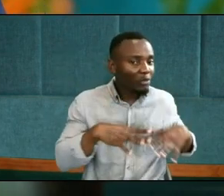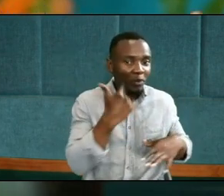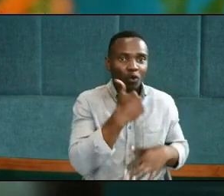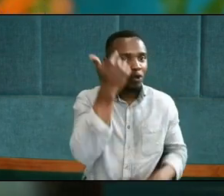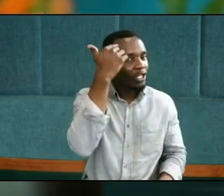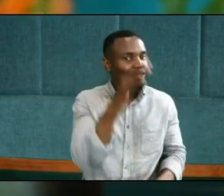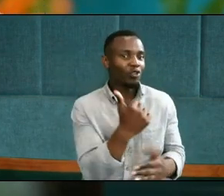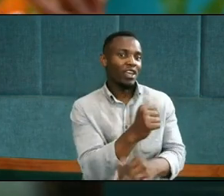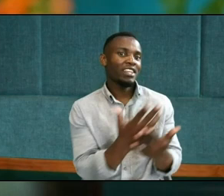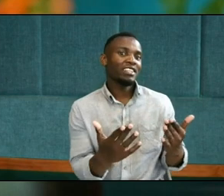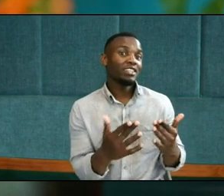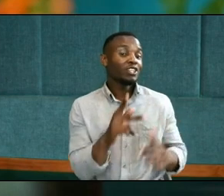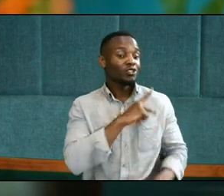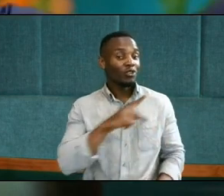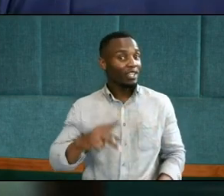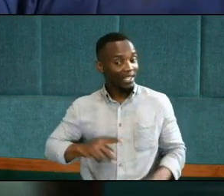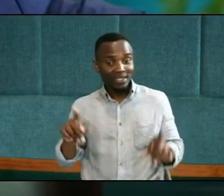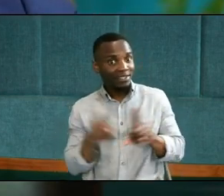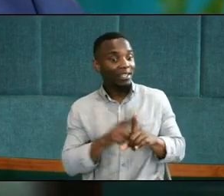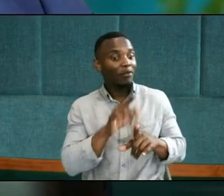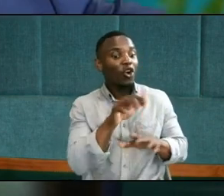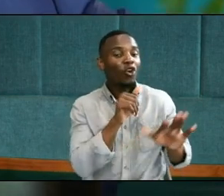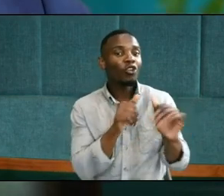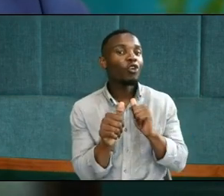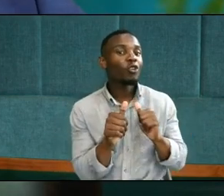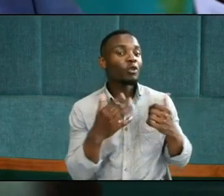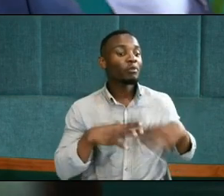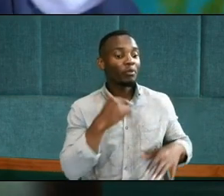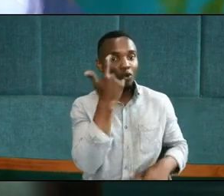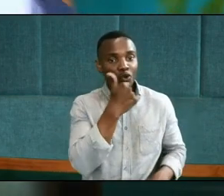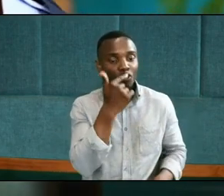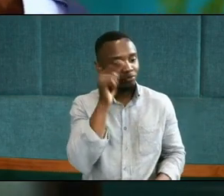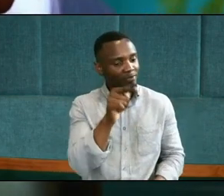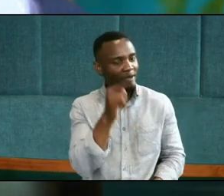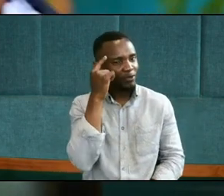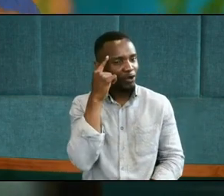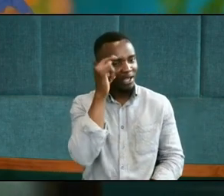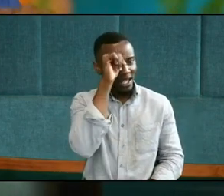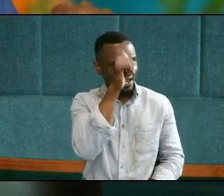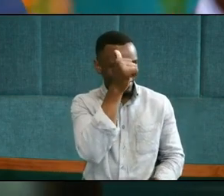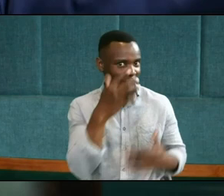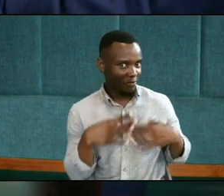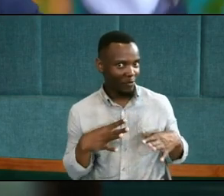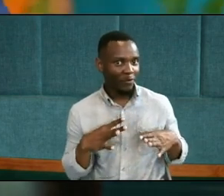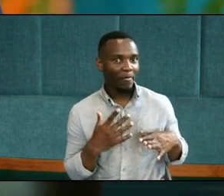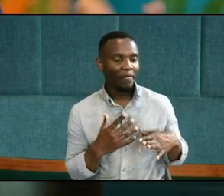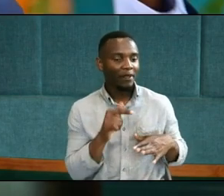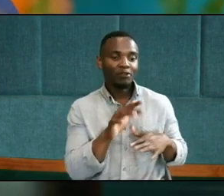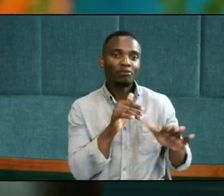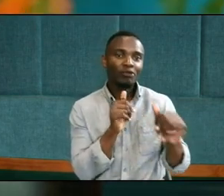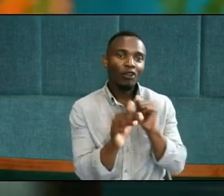So Nebuchadnezzar did not know any better. So he called all these people whom he thought were his wise men, his advisors. He called